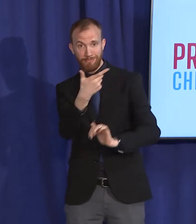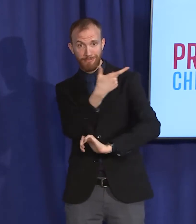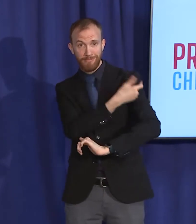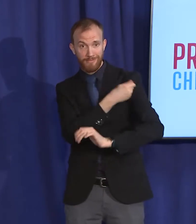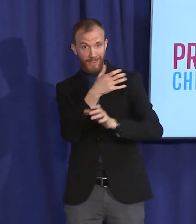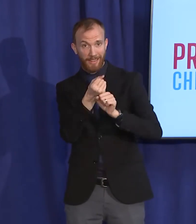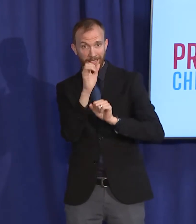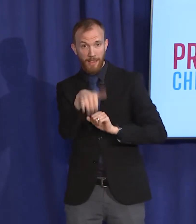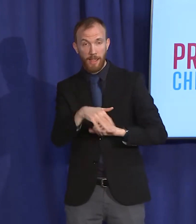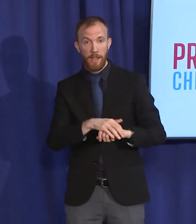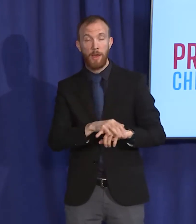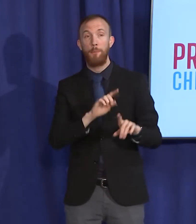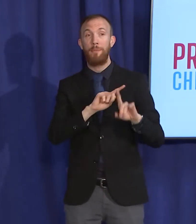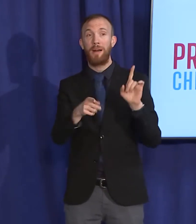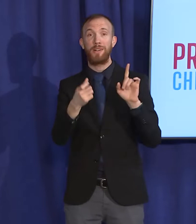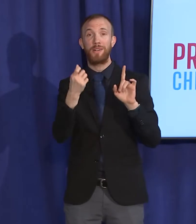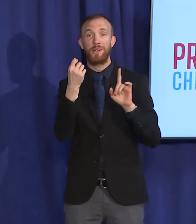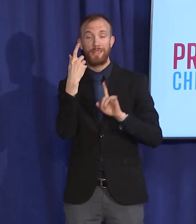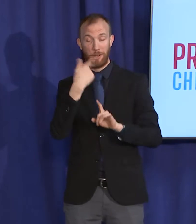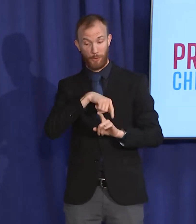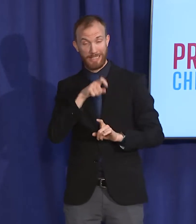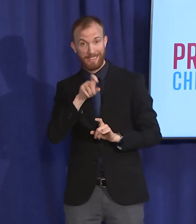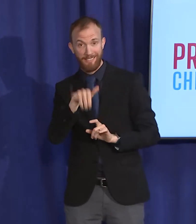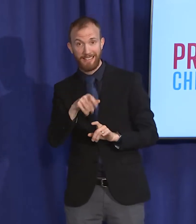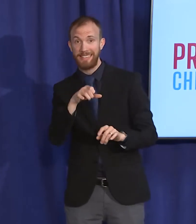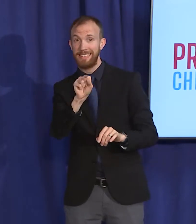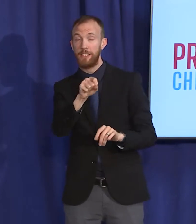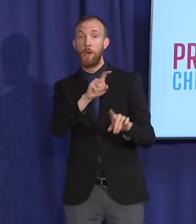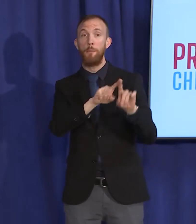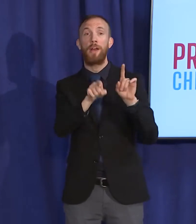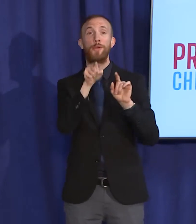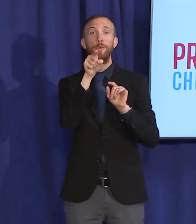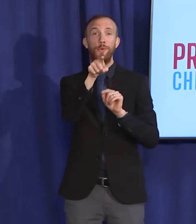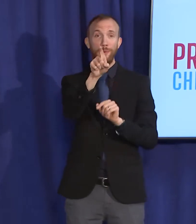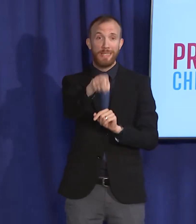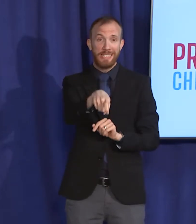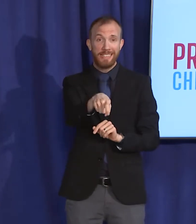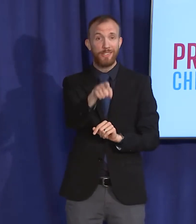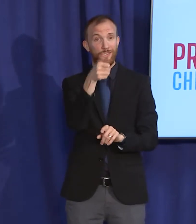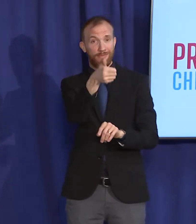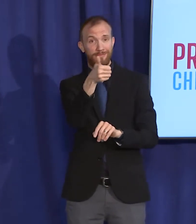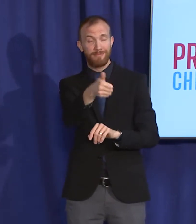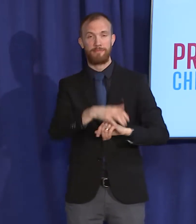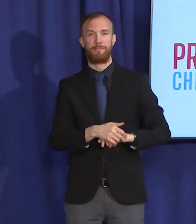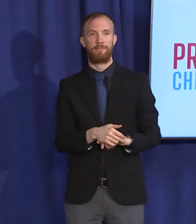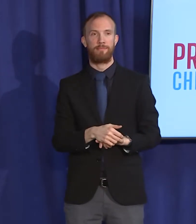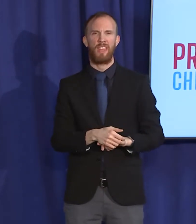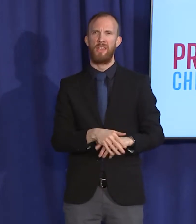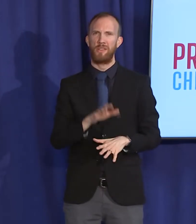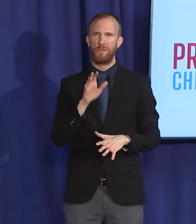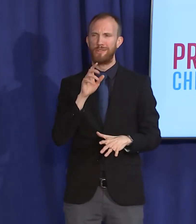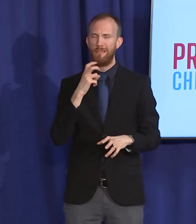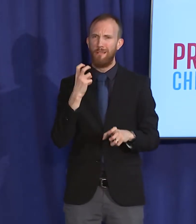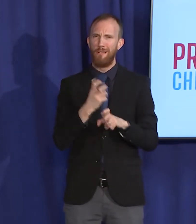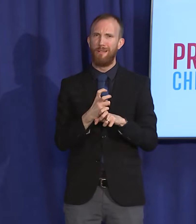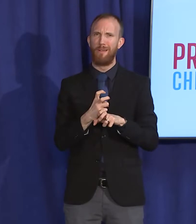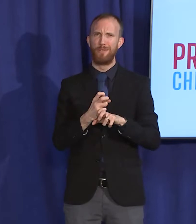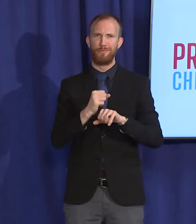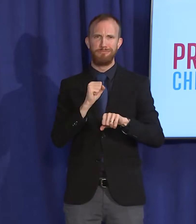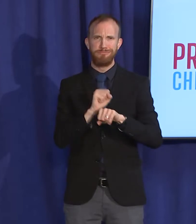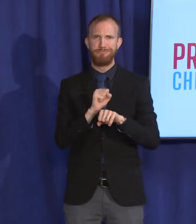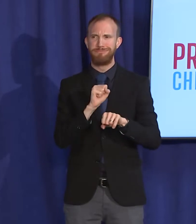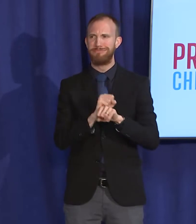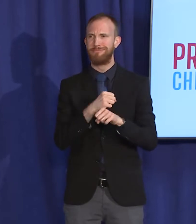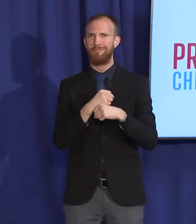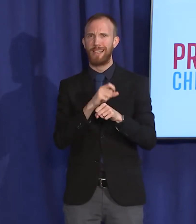to the point, you need to get vaccinated. We need to continue that hard work of making sure that as many